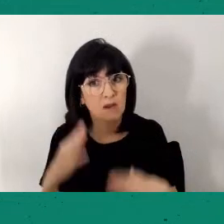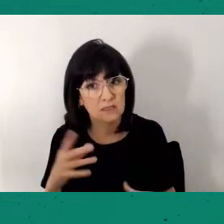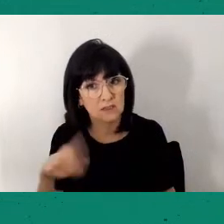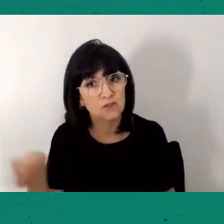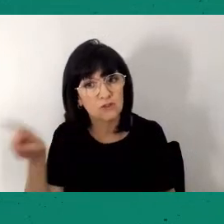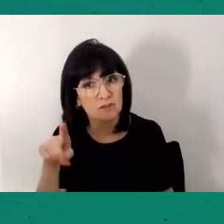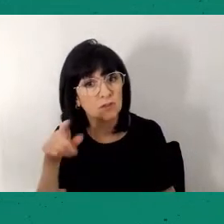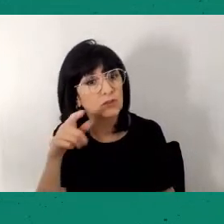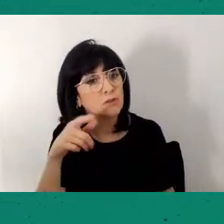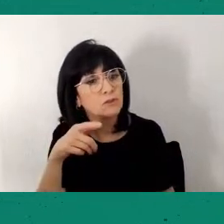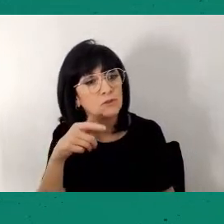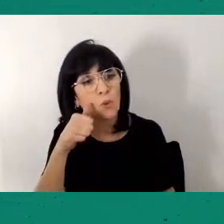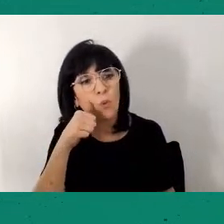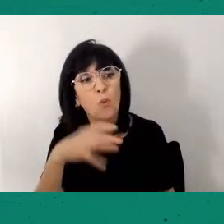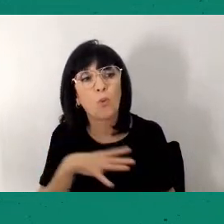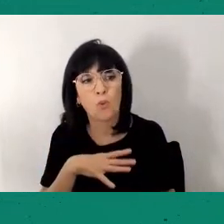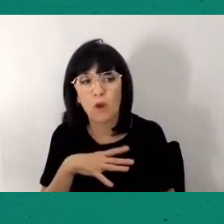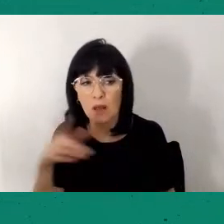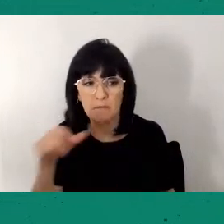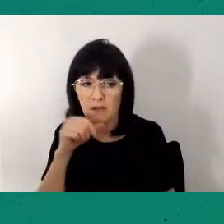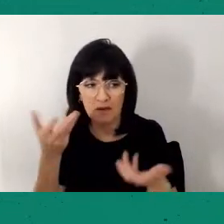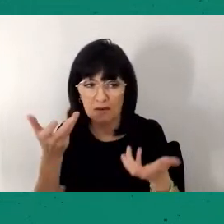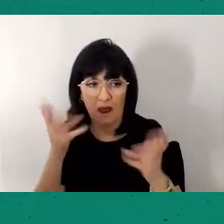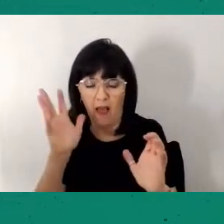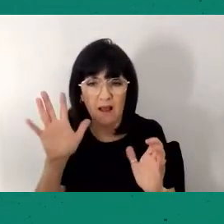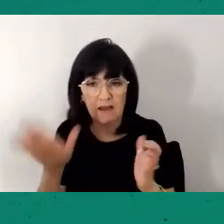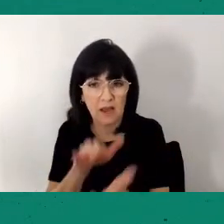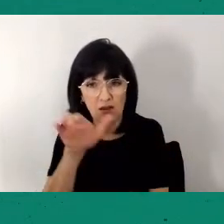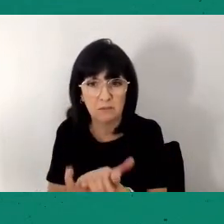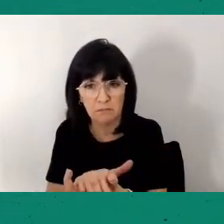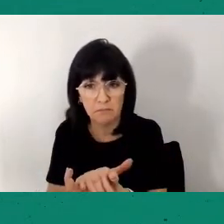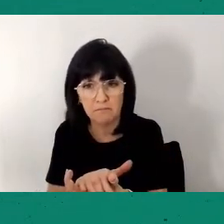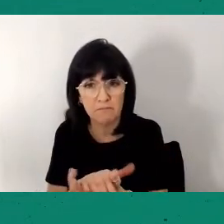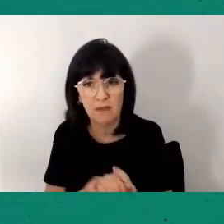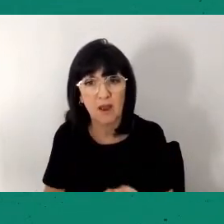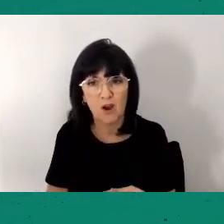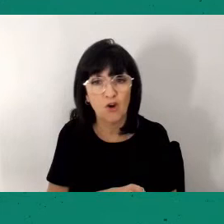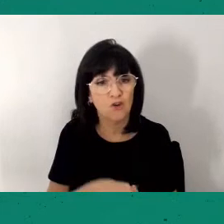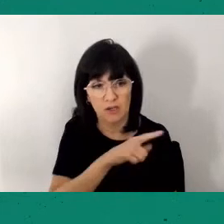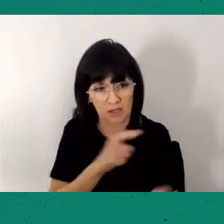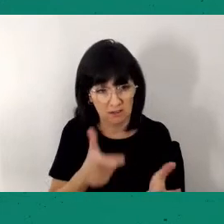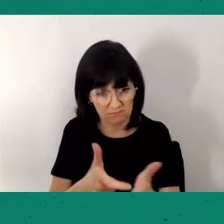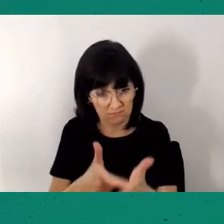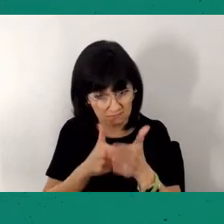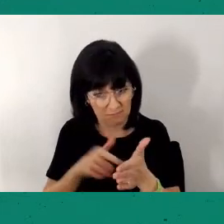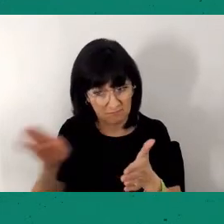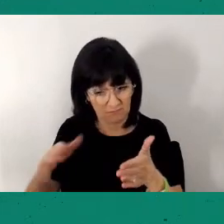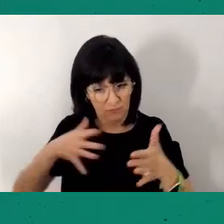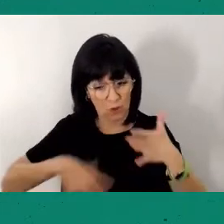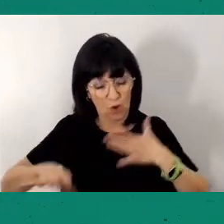married. And they had a dress code. They could only wear a certain kind of clothes.